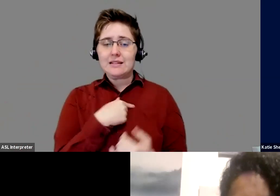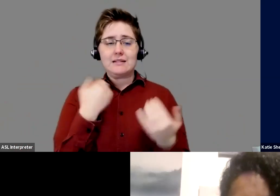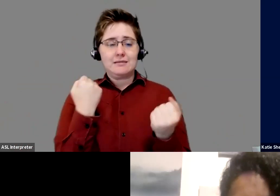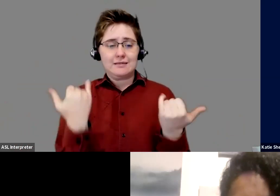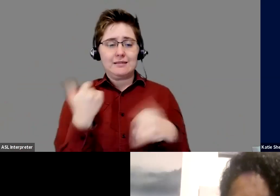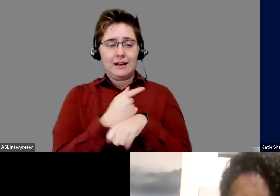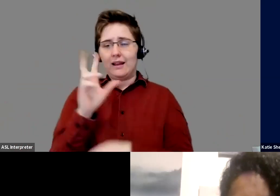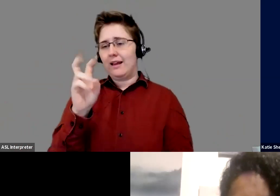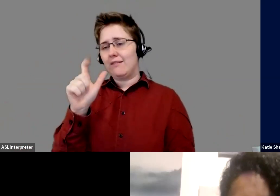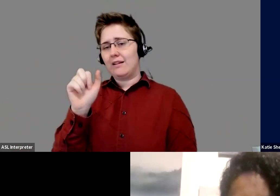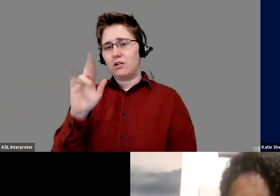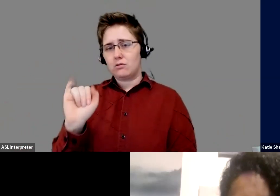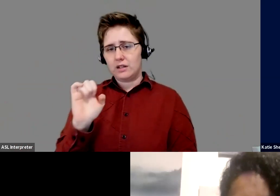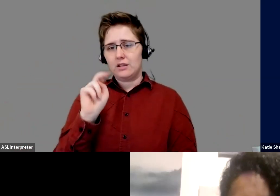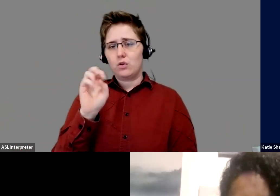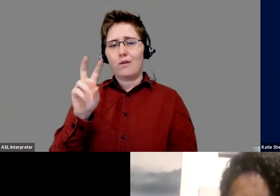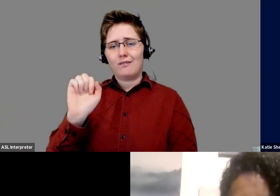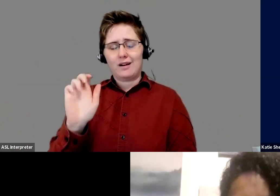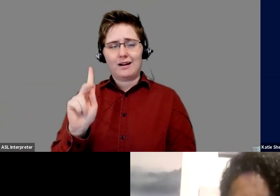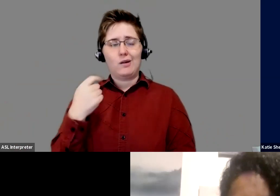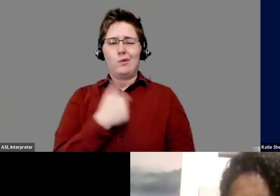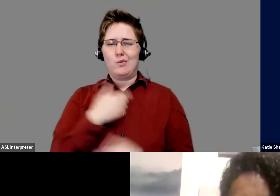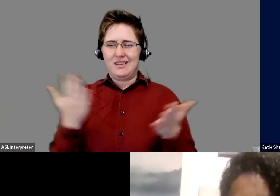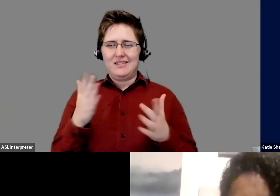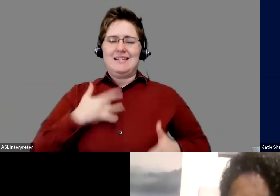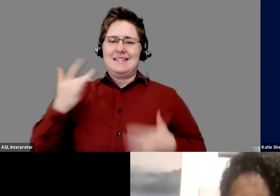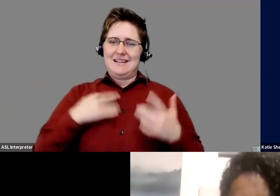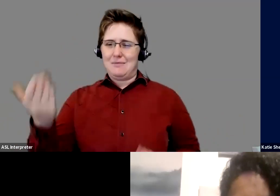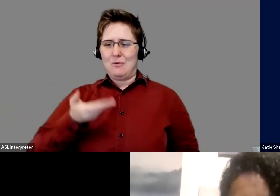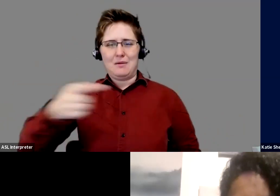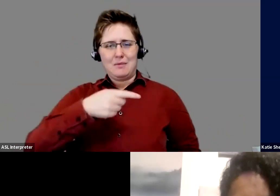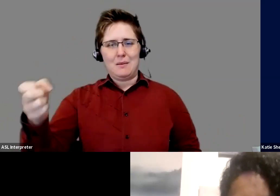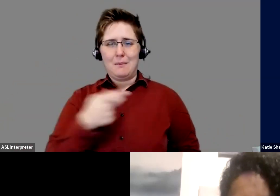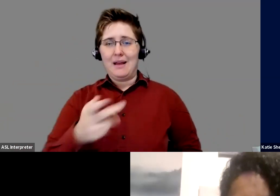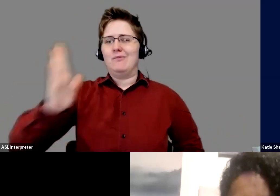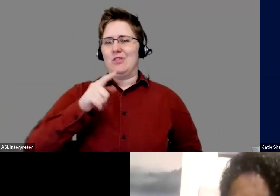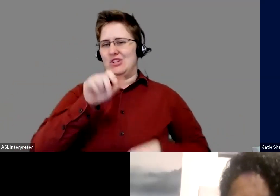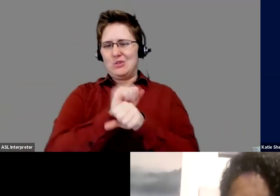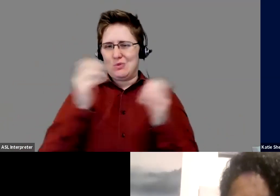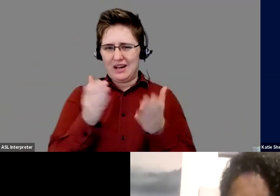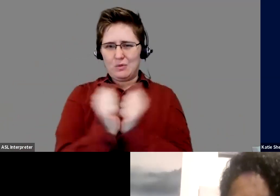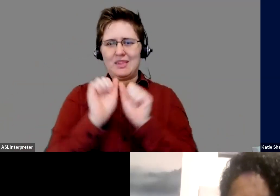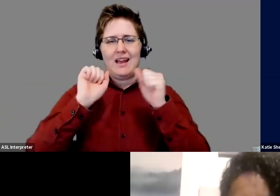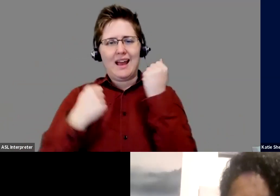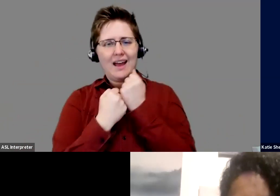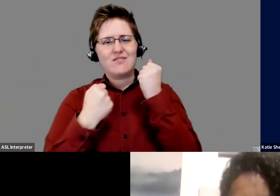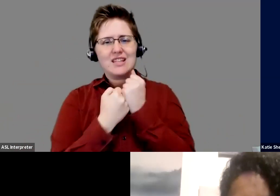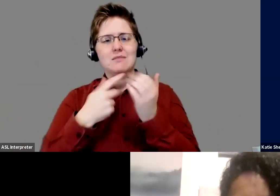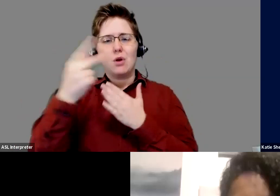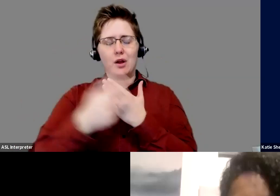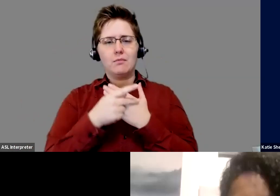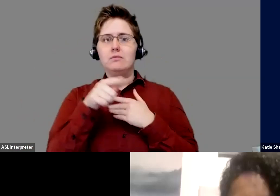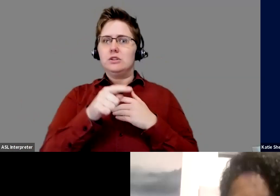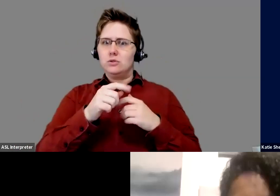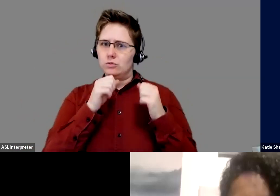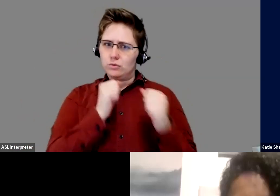at ACT are very excited to be welcoming Valerie back, as she used to work with us in the advocacy program. And she was very instrumental in getting the